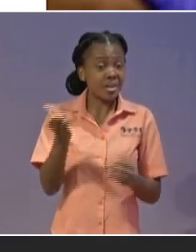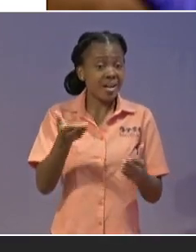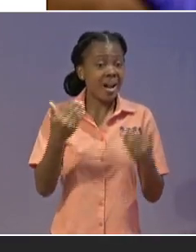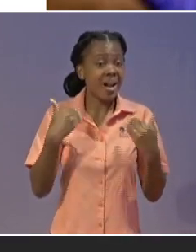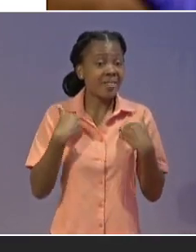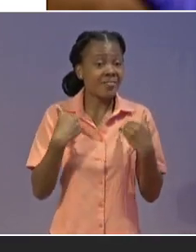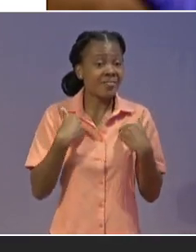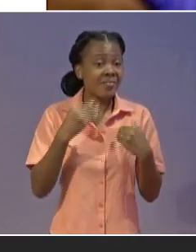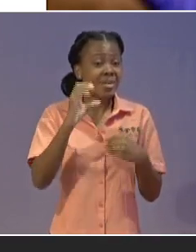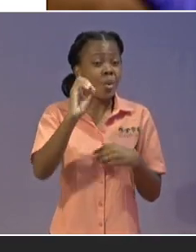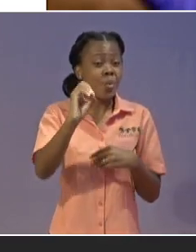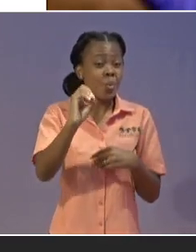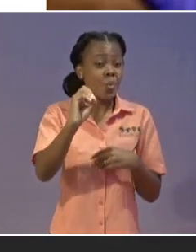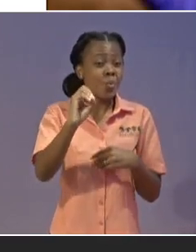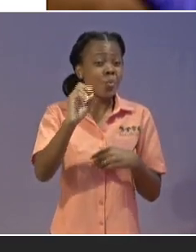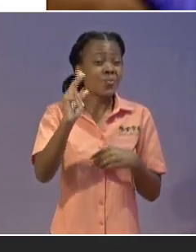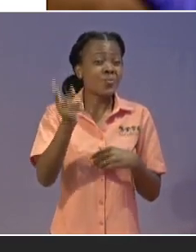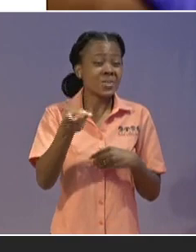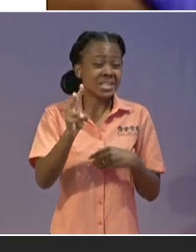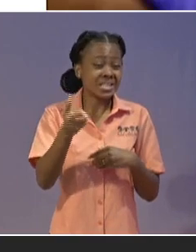of hospitalizations. Next slide.